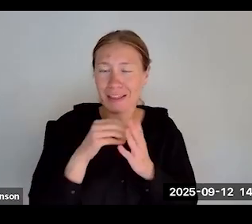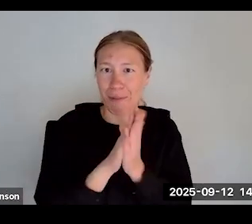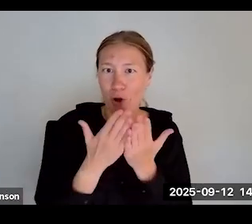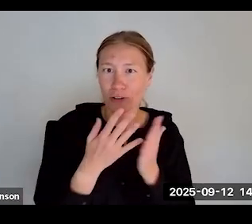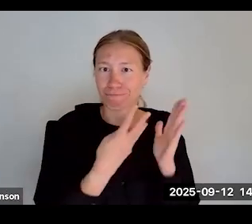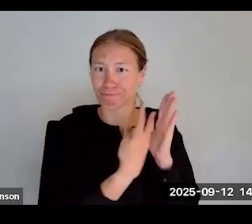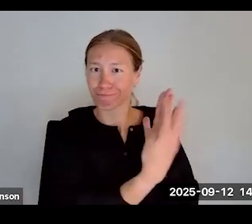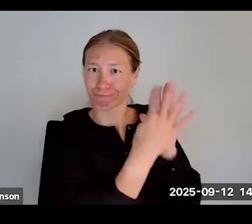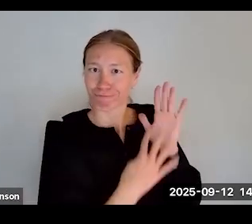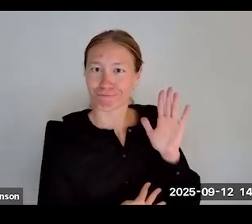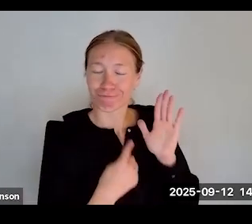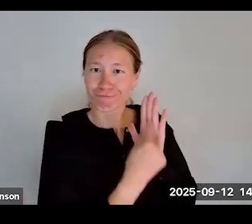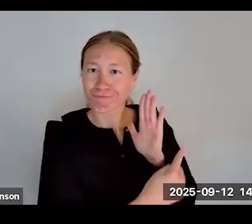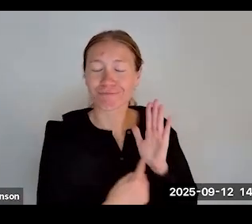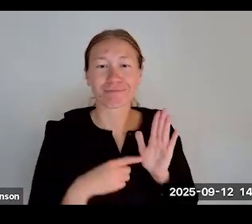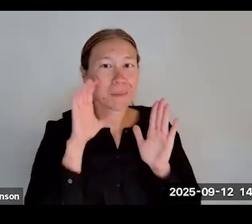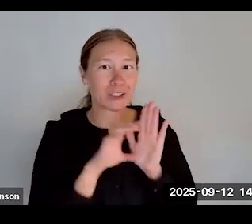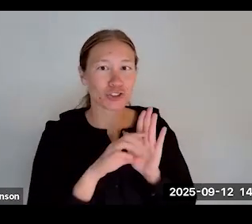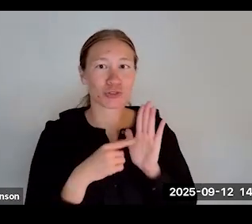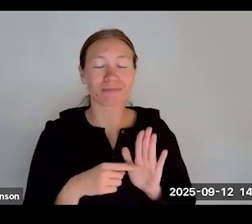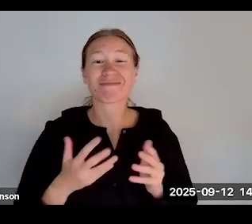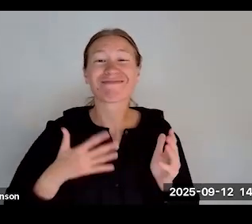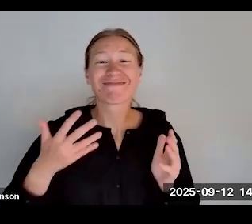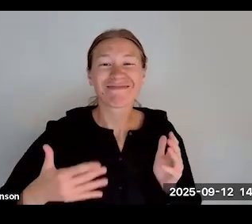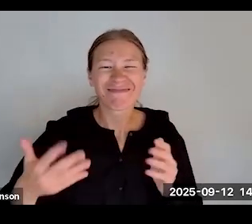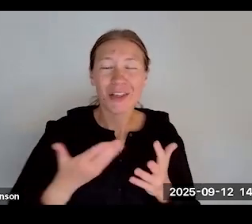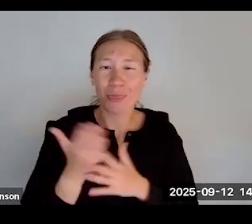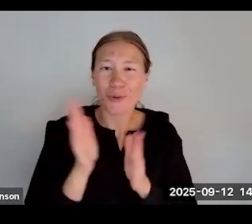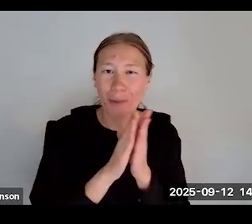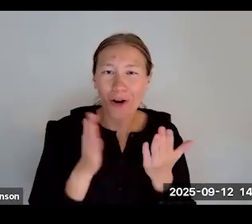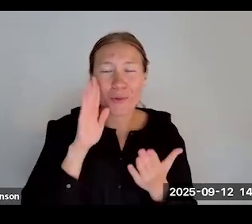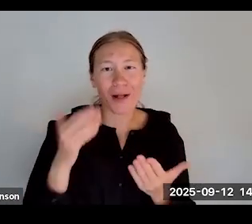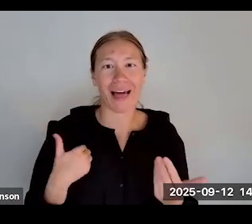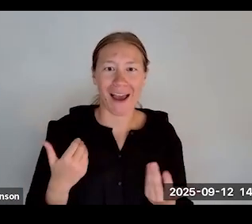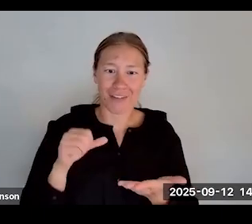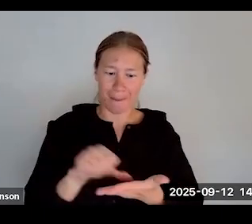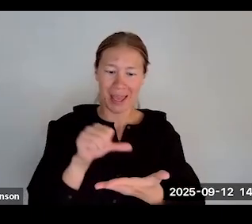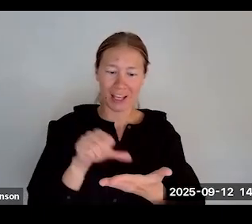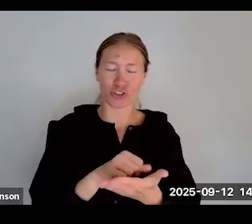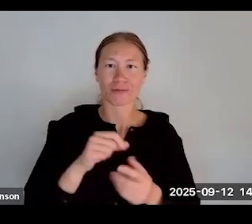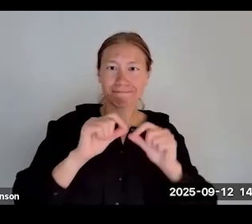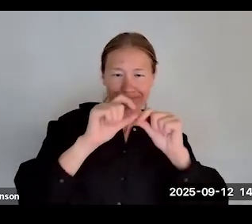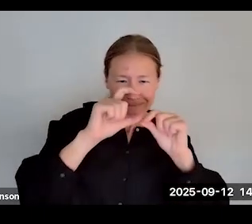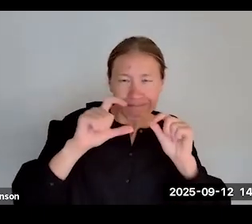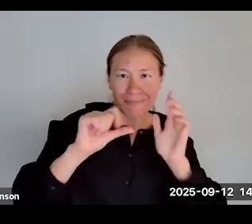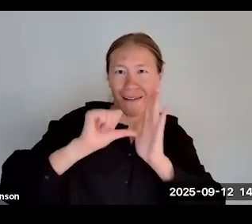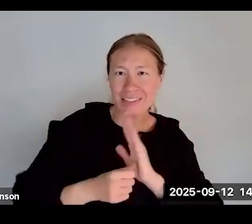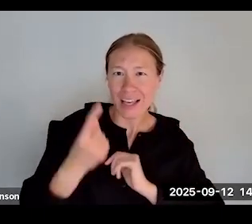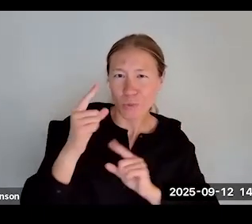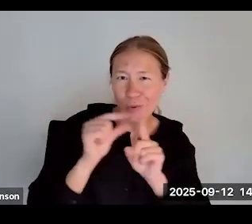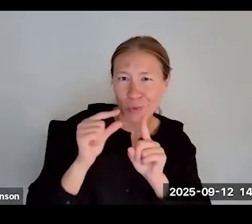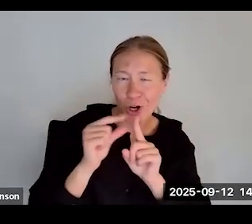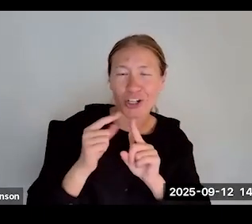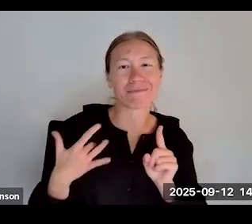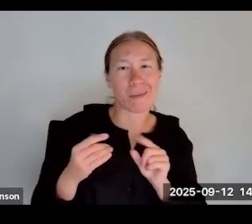inside. And then throughout the book, every other page, it will have one word that's written in the story. It's usually